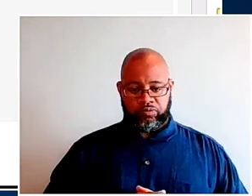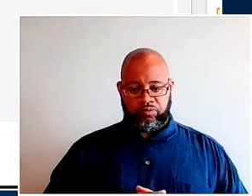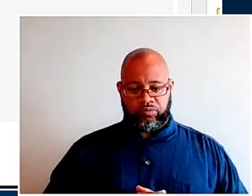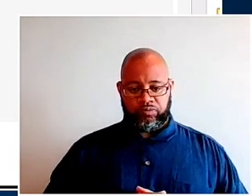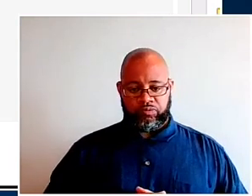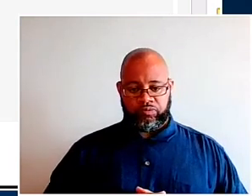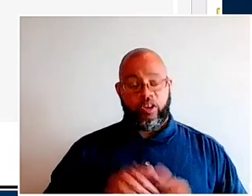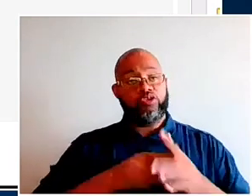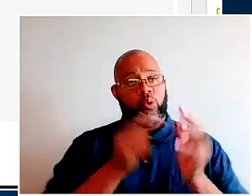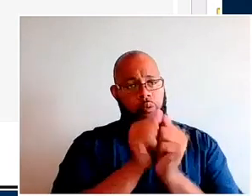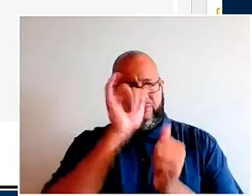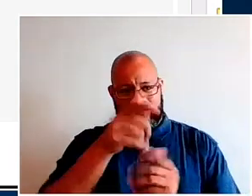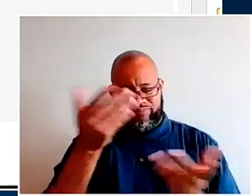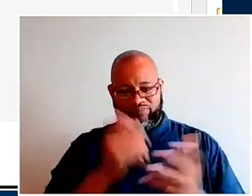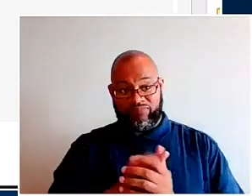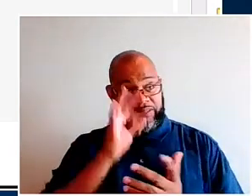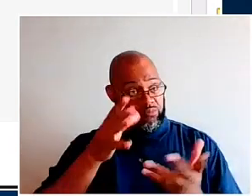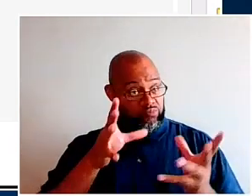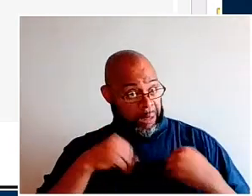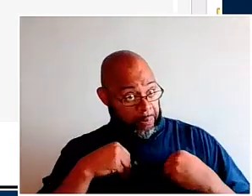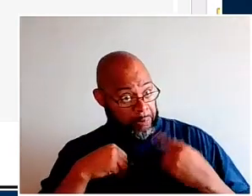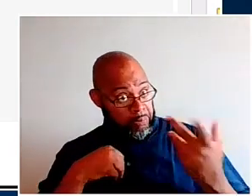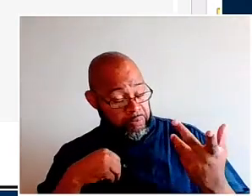I'll start there then, Brady, if it's okay with you.